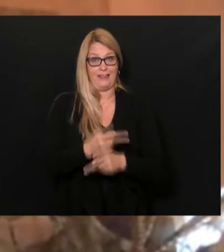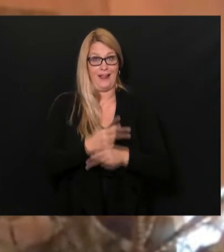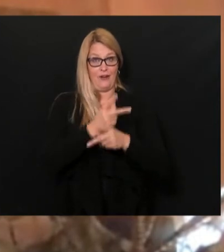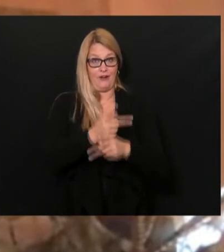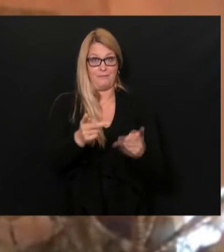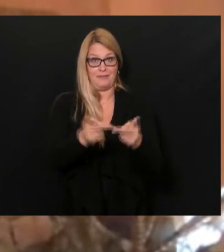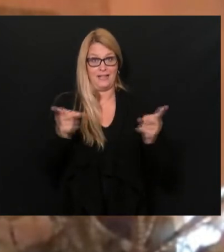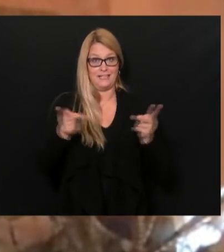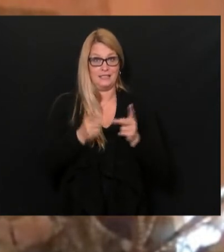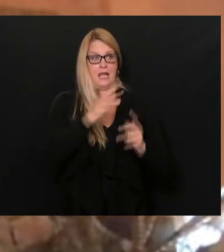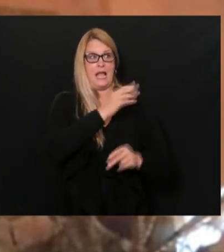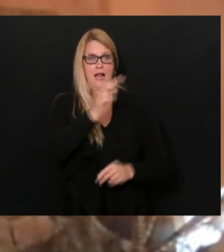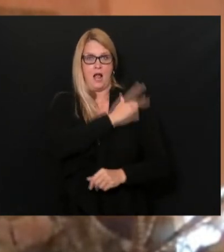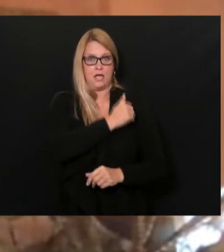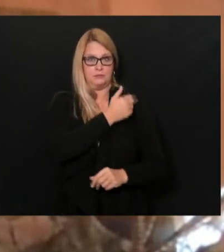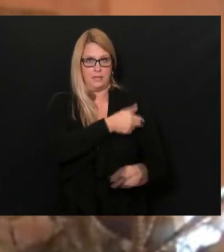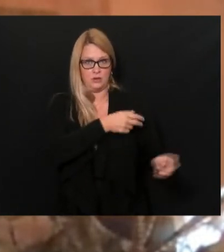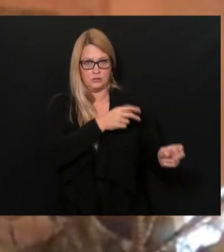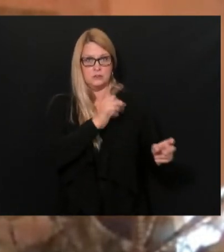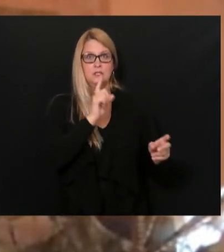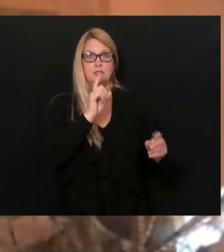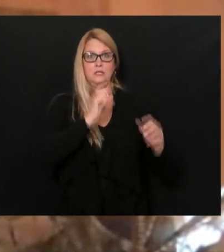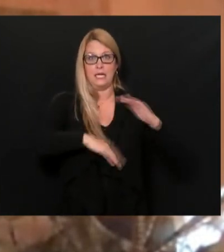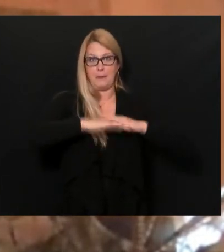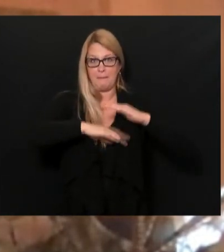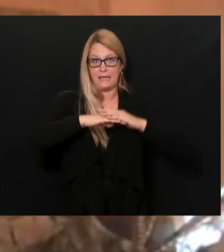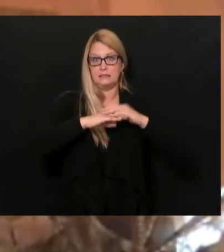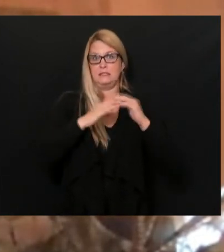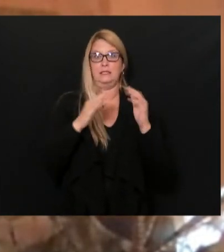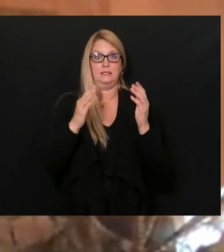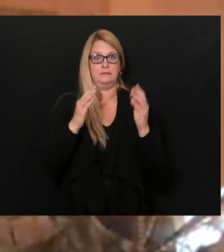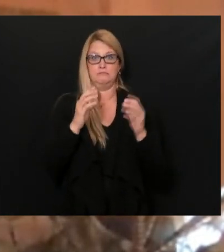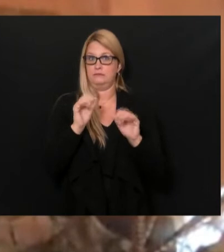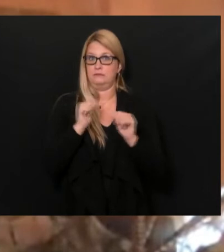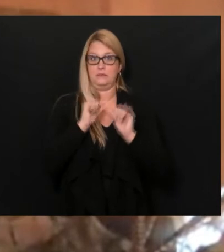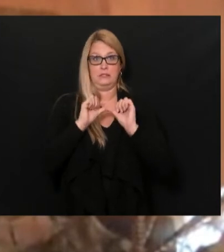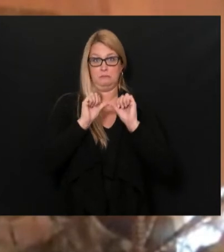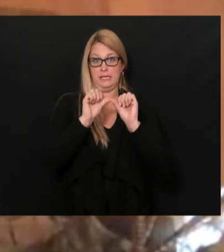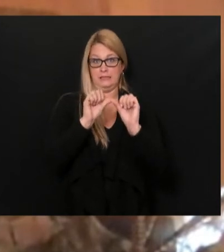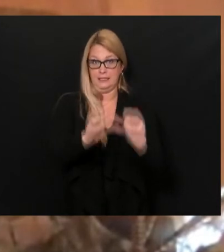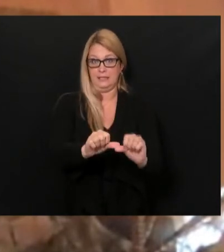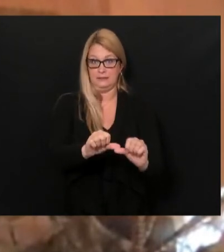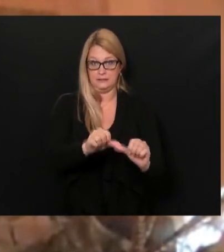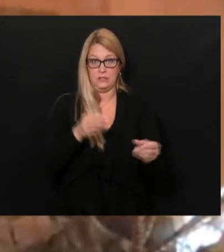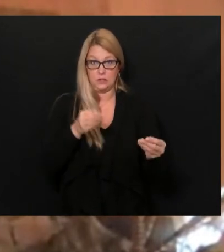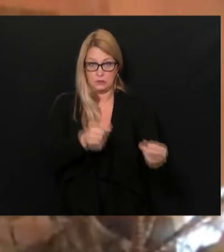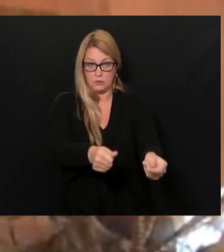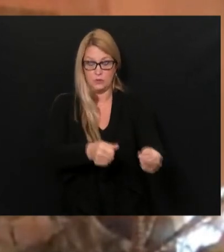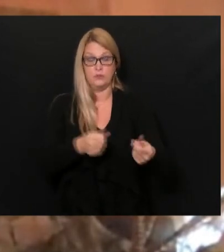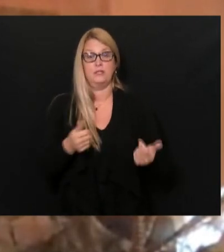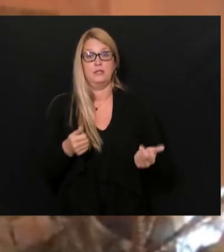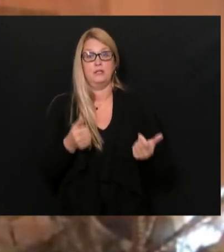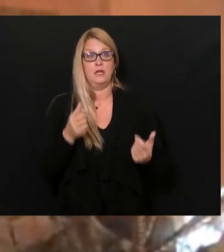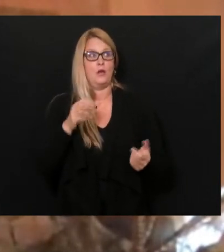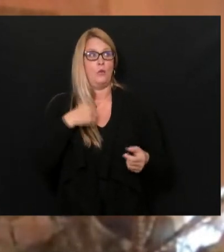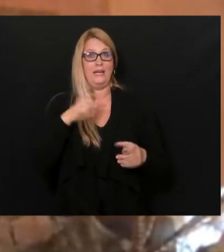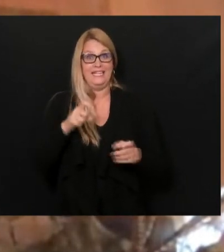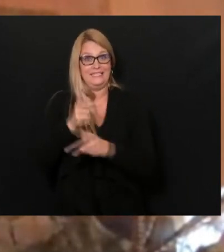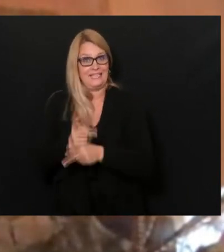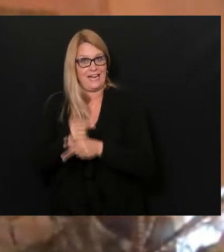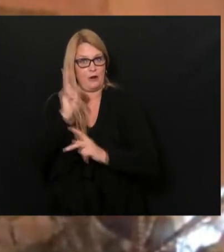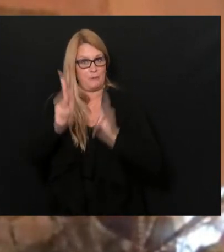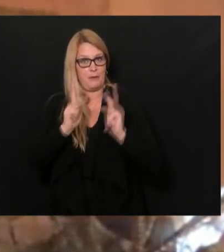hospital capacity. So not only can we take care of the sick people with COVID, but we can also take care of people who have heart attacks or strokes